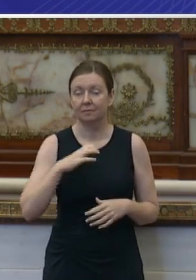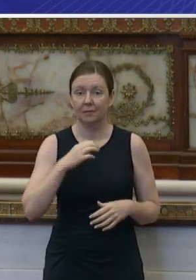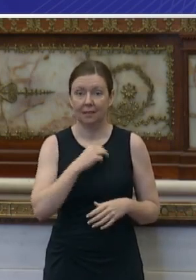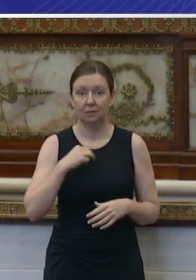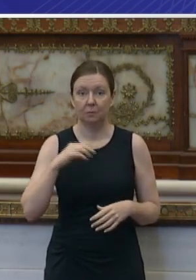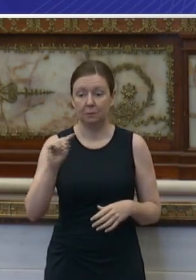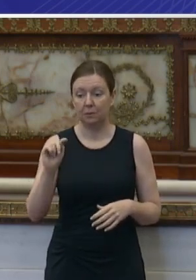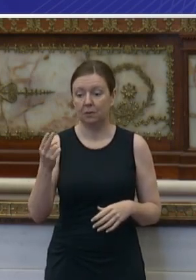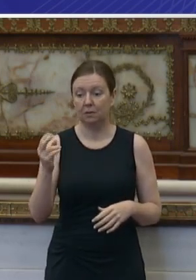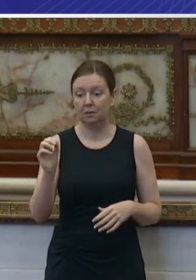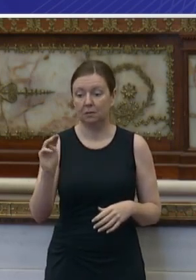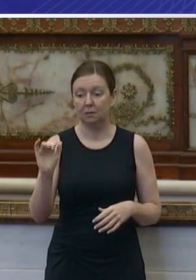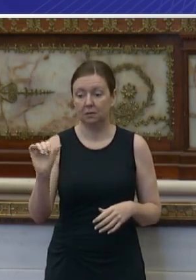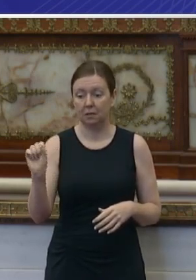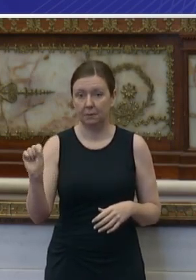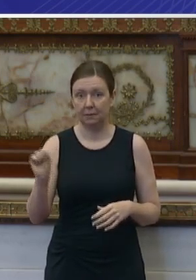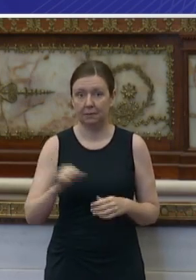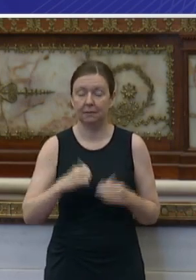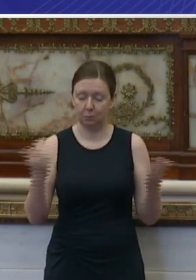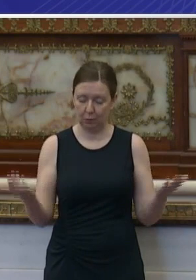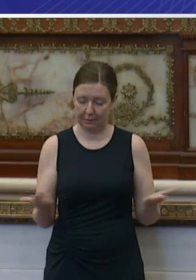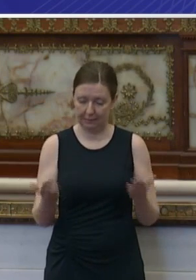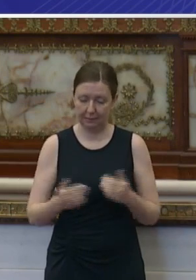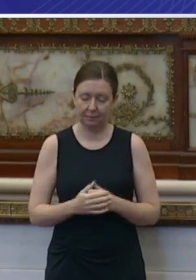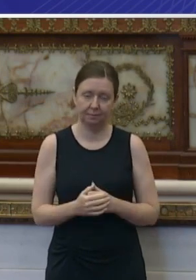Councilmember Thomas. Present.